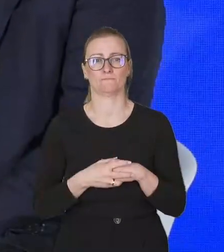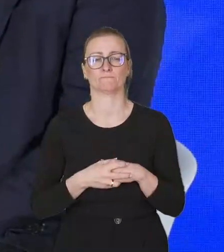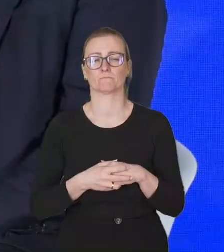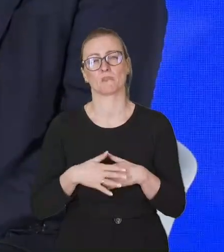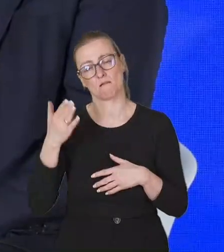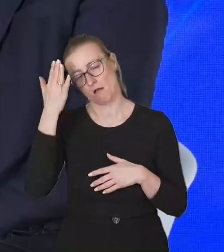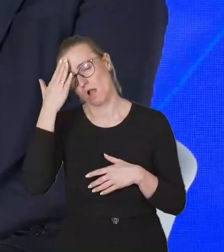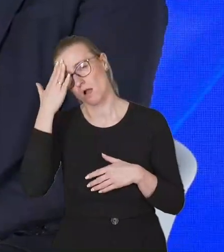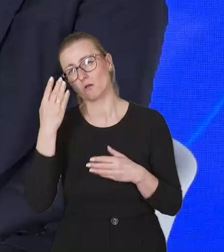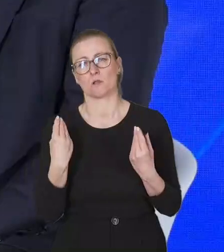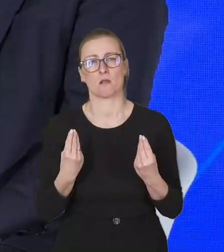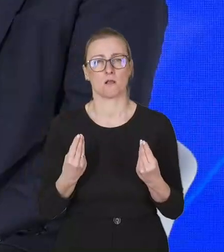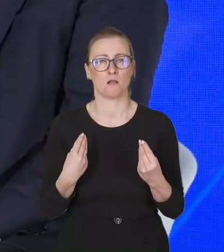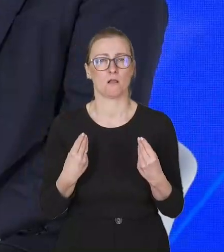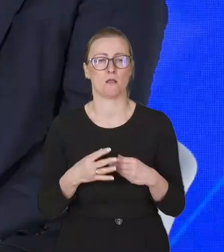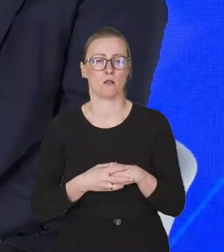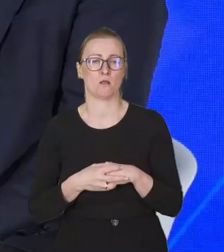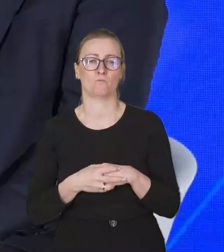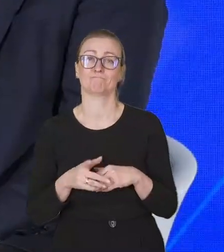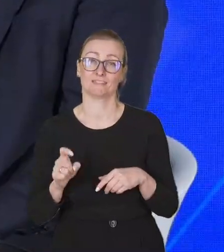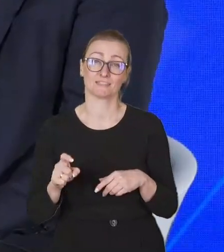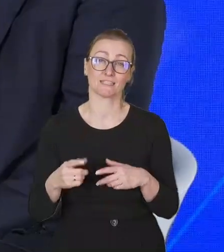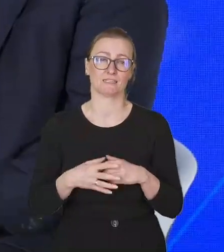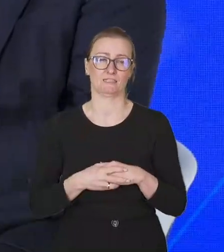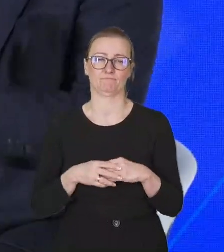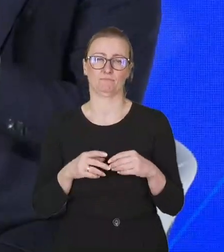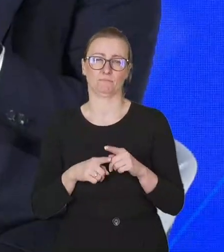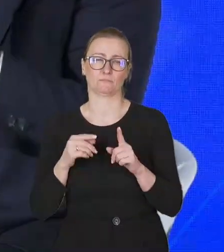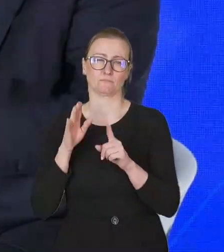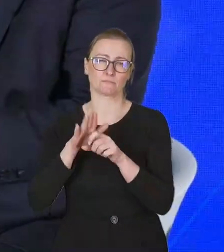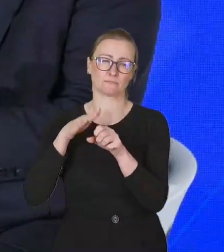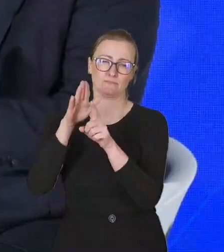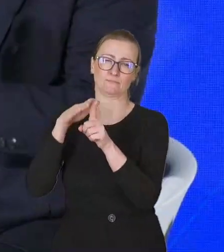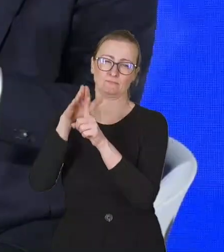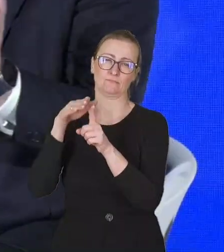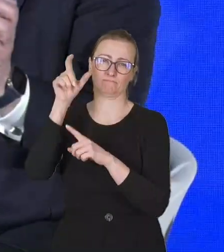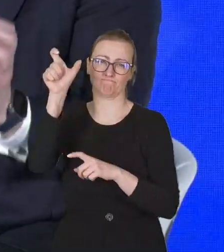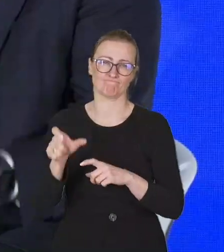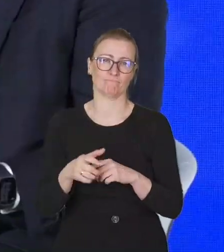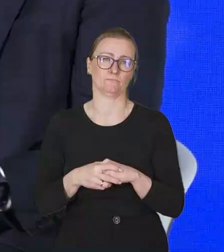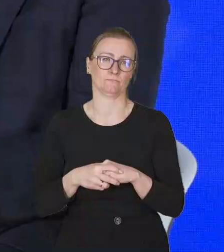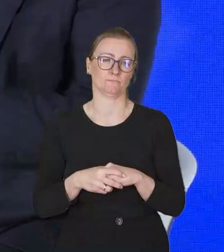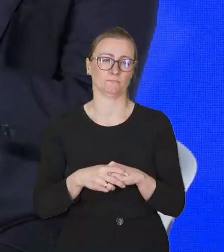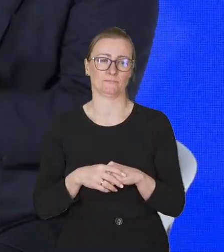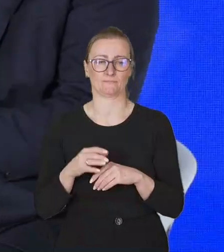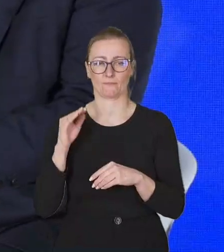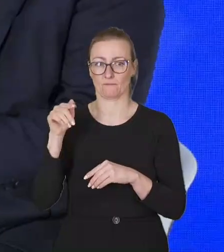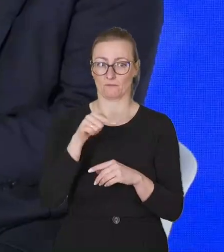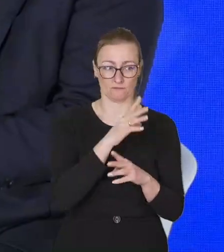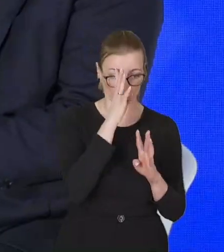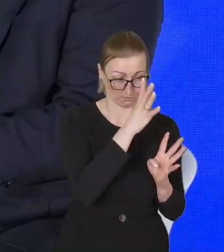commissioners, to really implement and start delivering not only ideas, but the